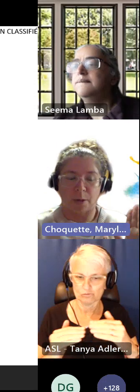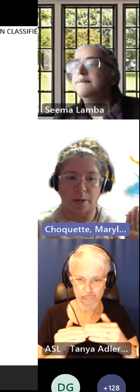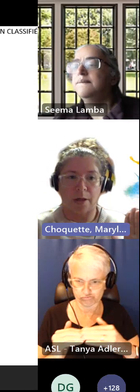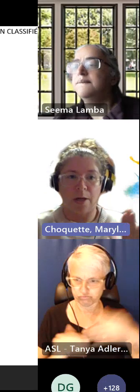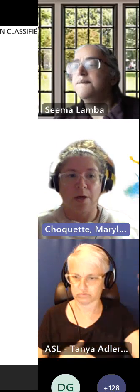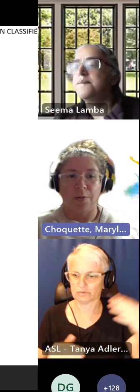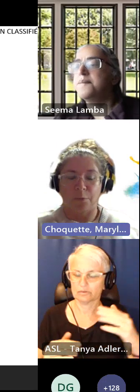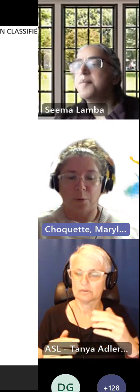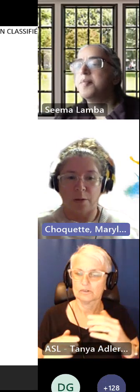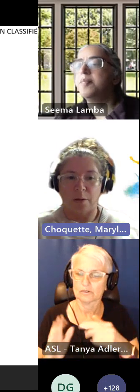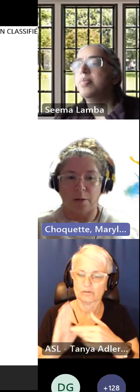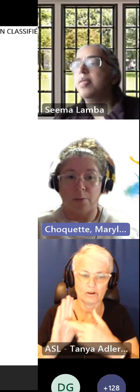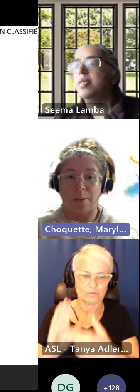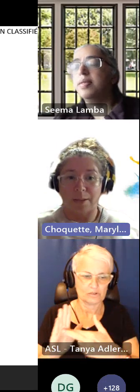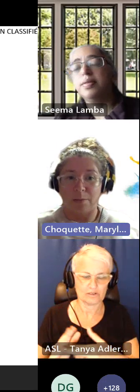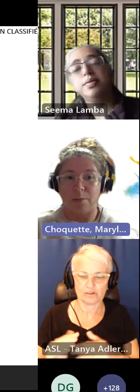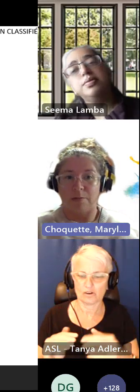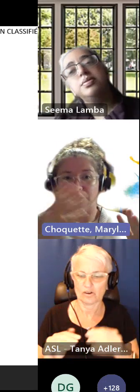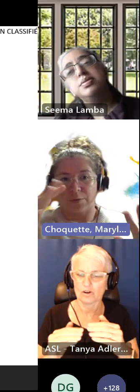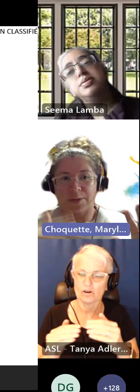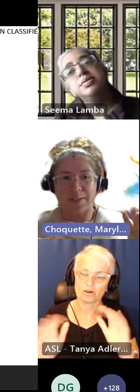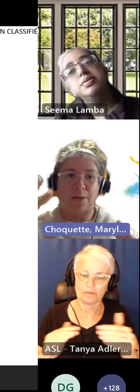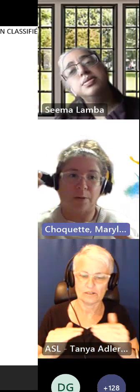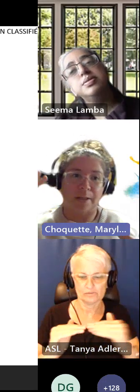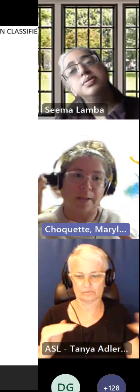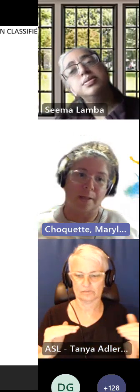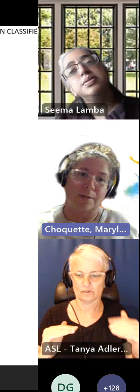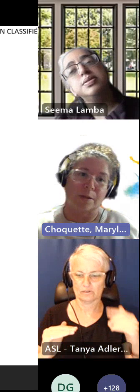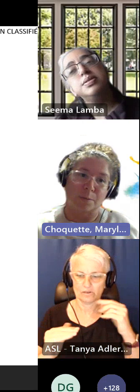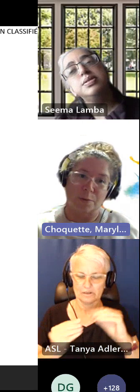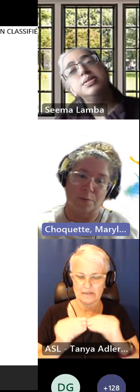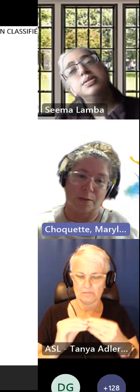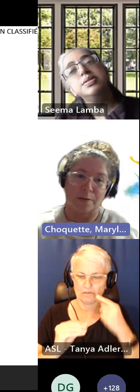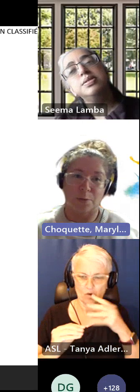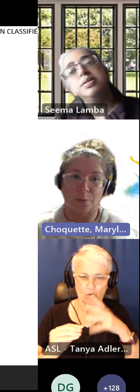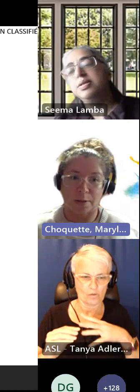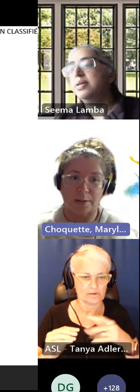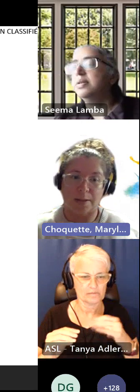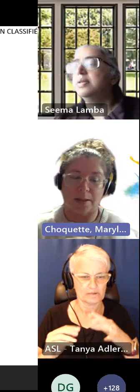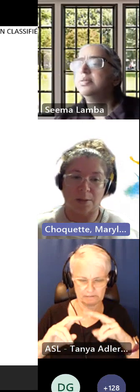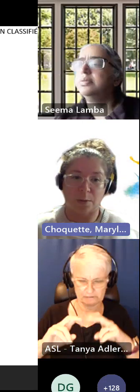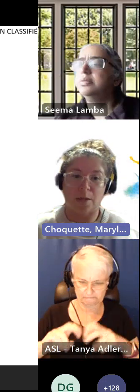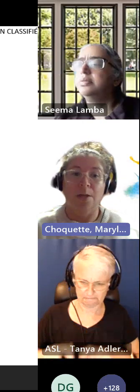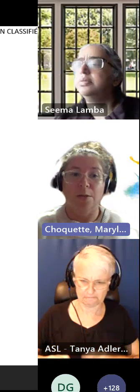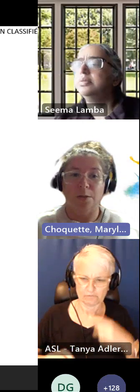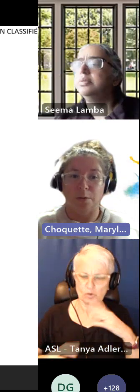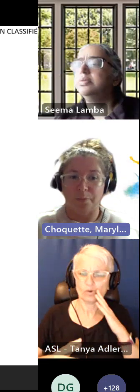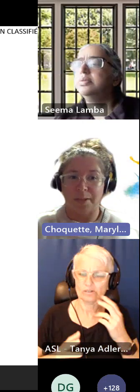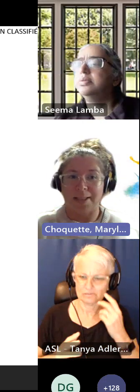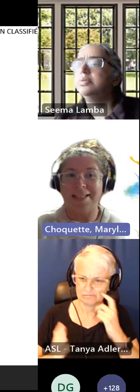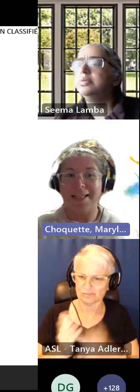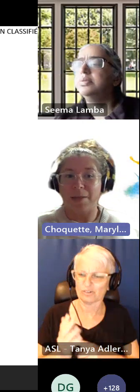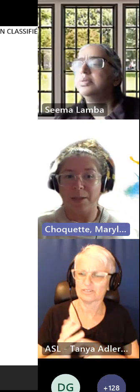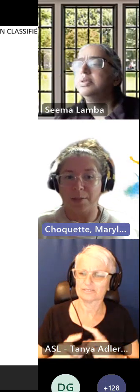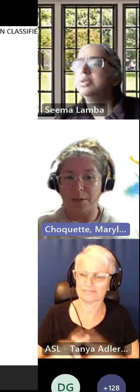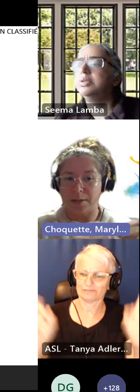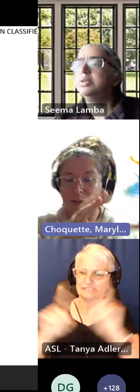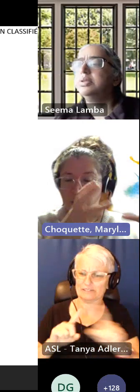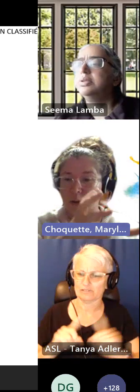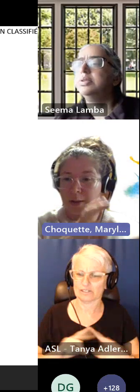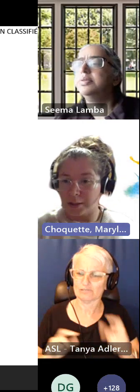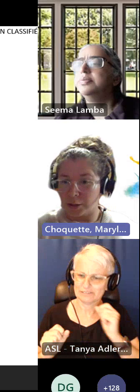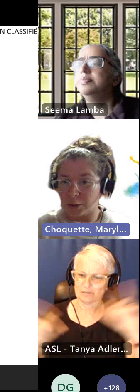to the benchmark for women. But if you disaggregate, at times you'll find surprises as well. So it can be